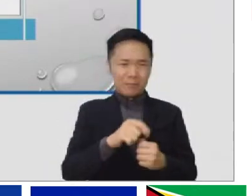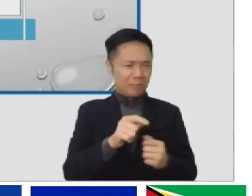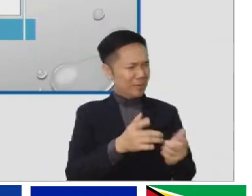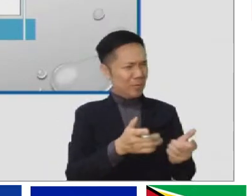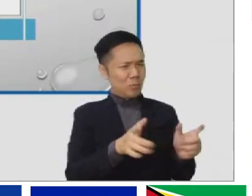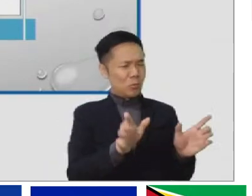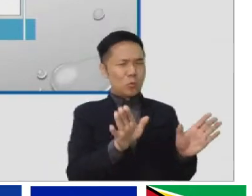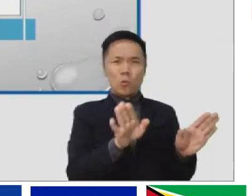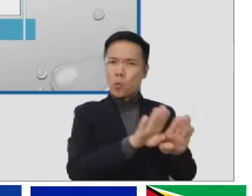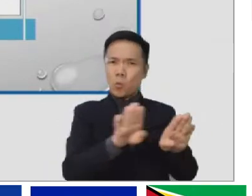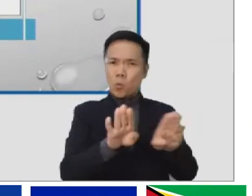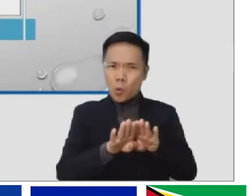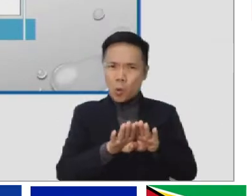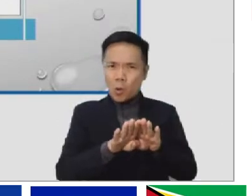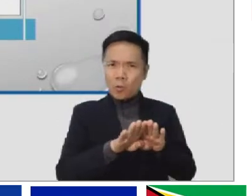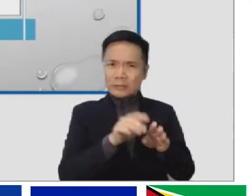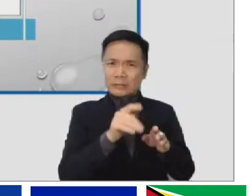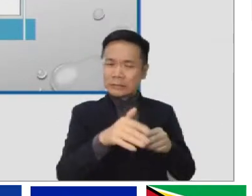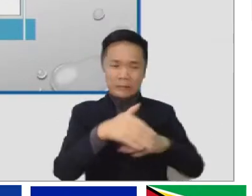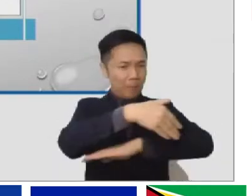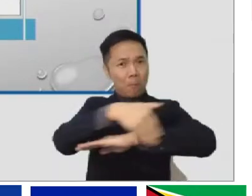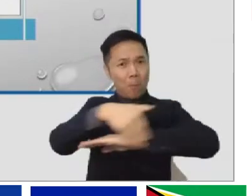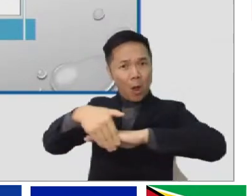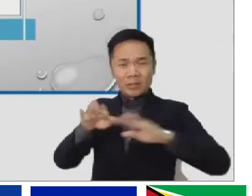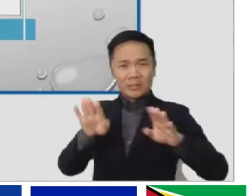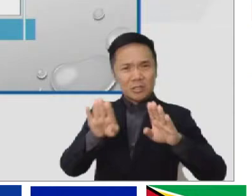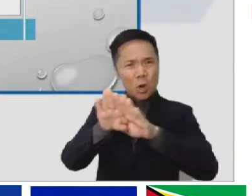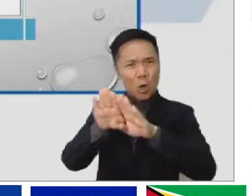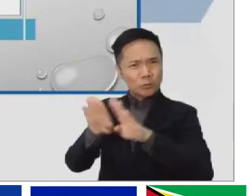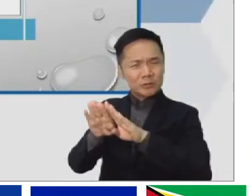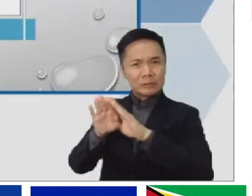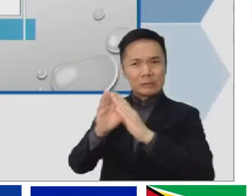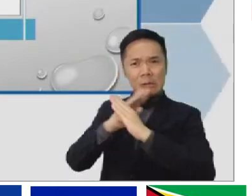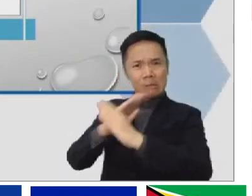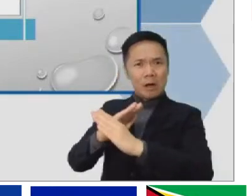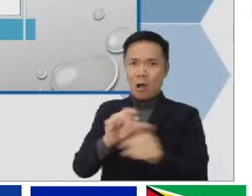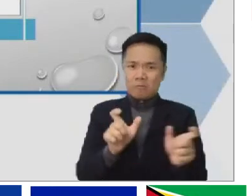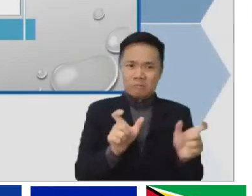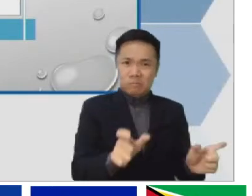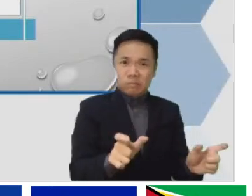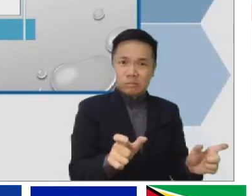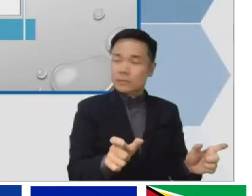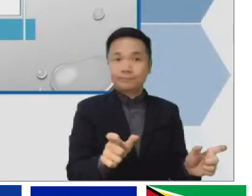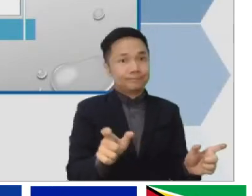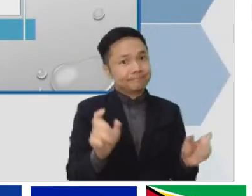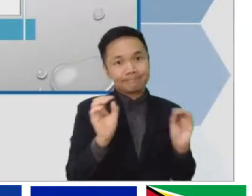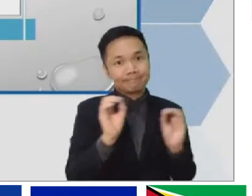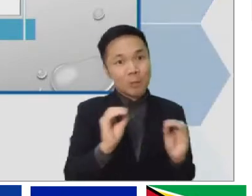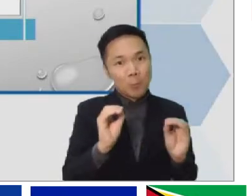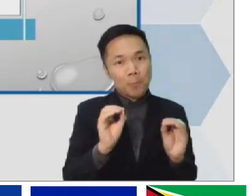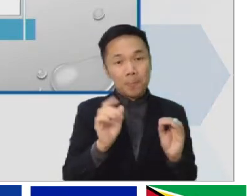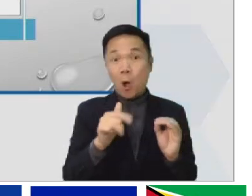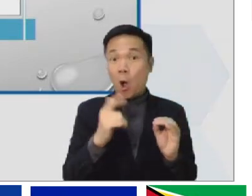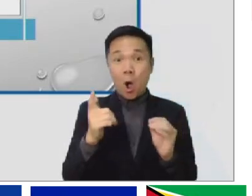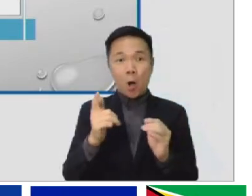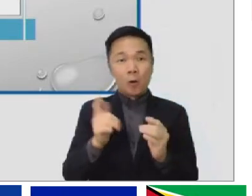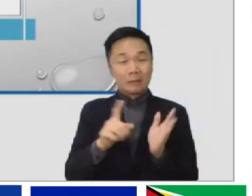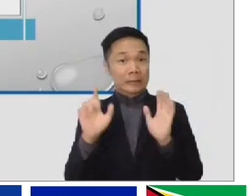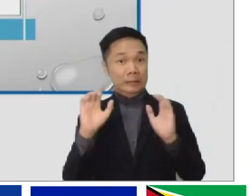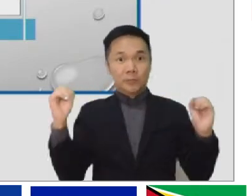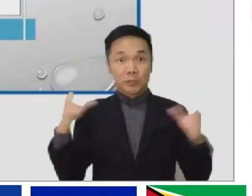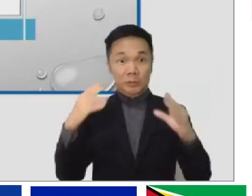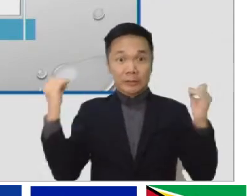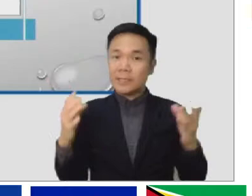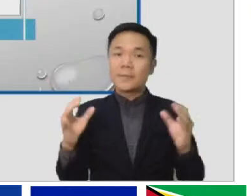our borders or implemented a curfew or declared a state of emergency. Rather, a public health emergency was